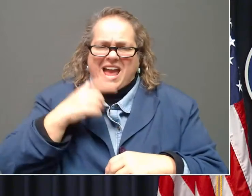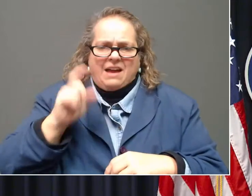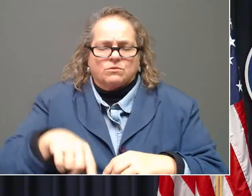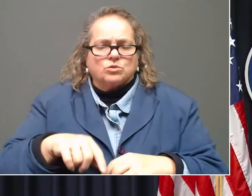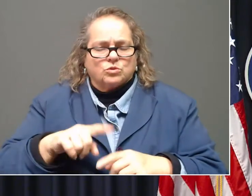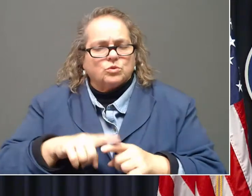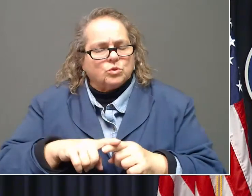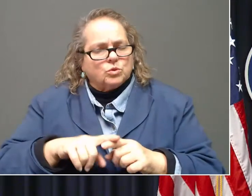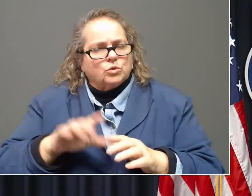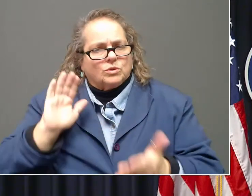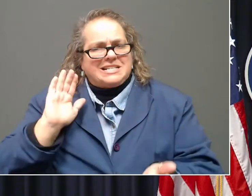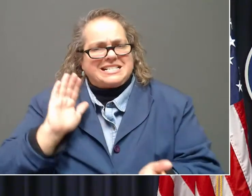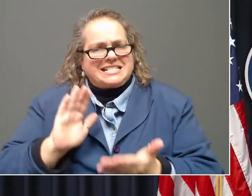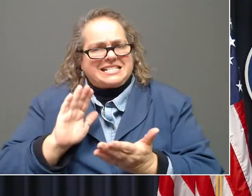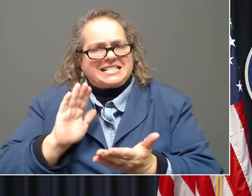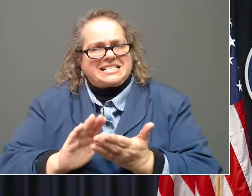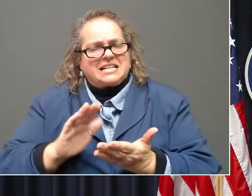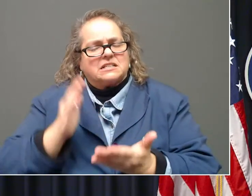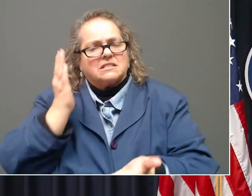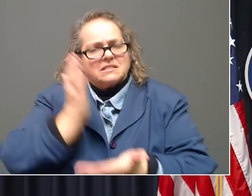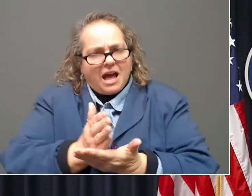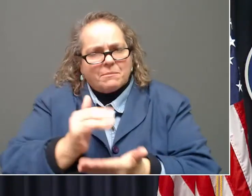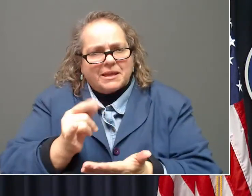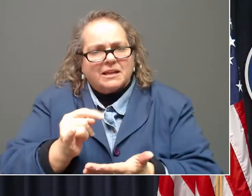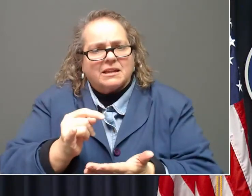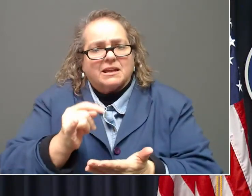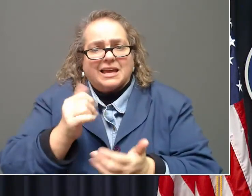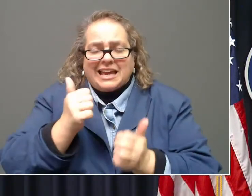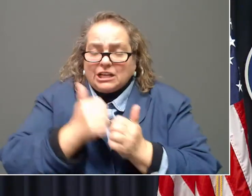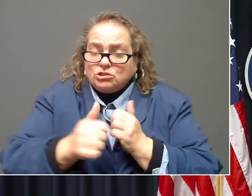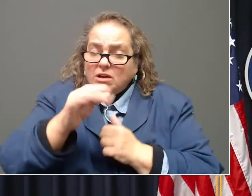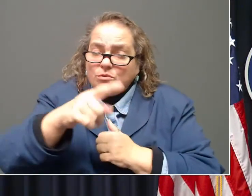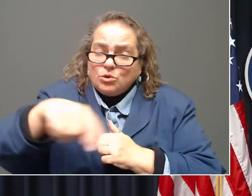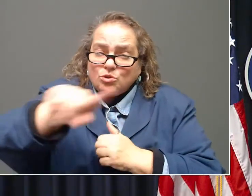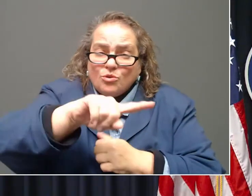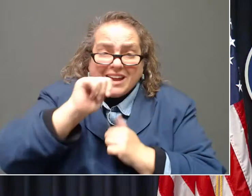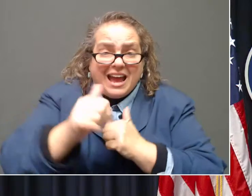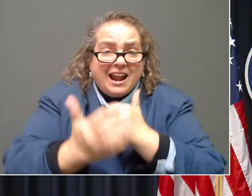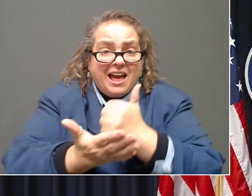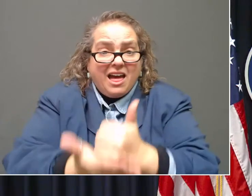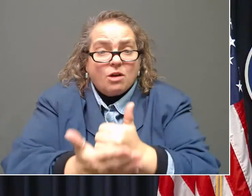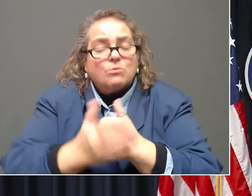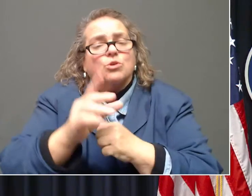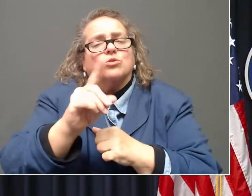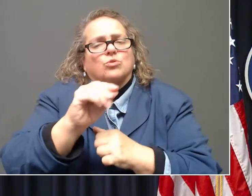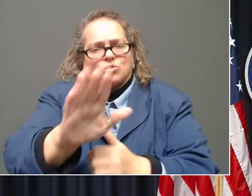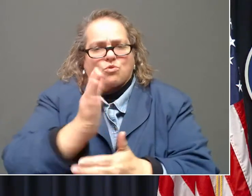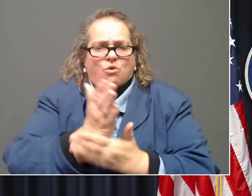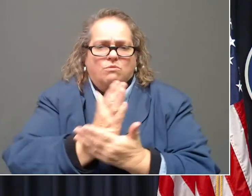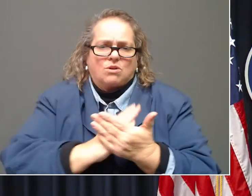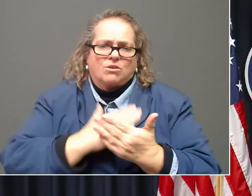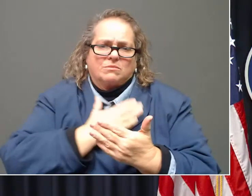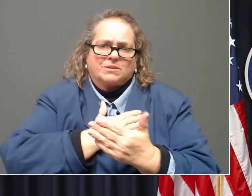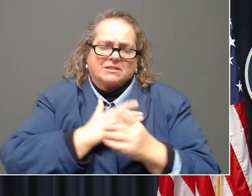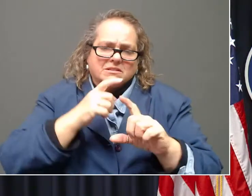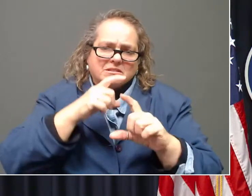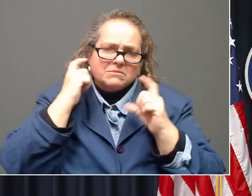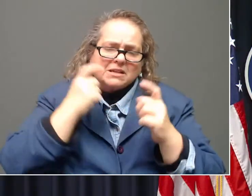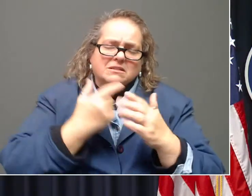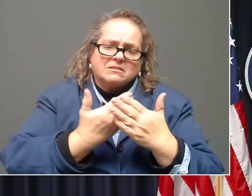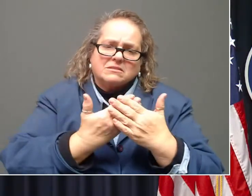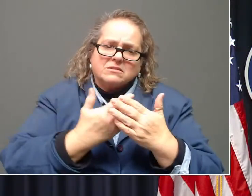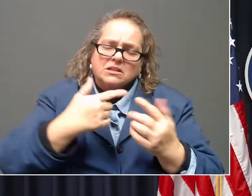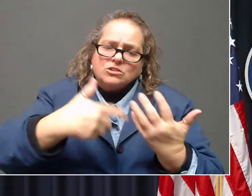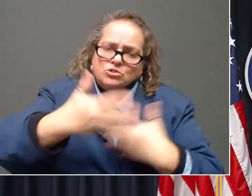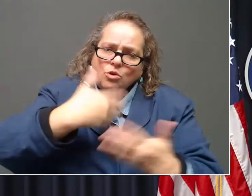deaths since the start of this pandemic. We just memorialized our